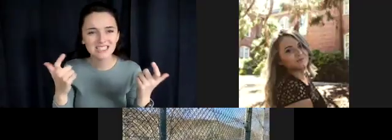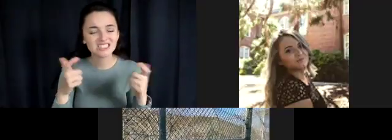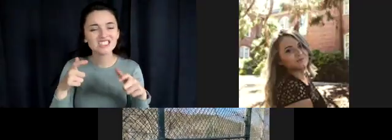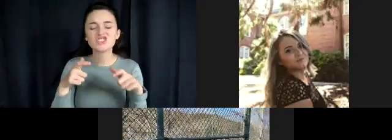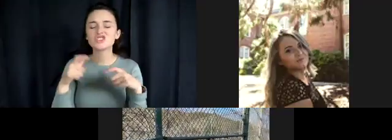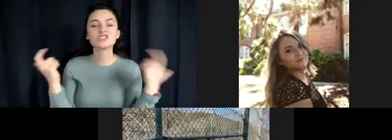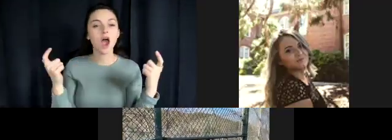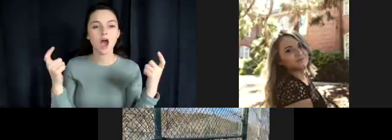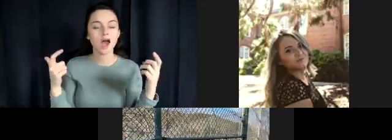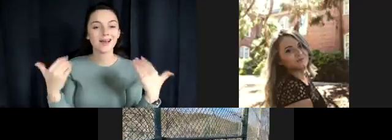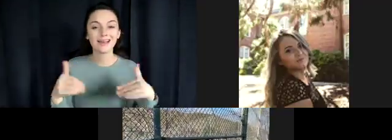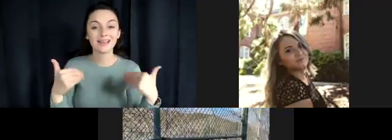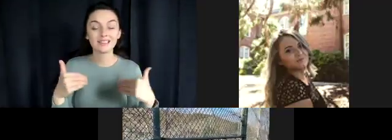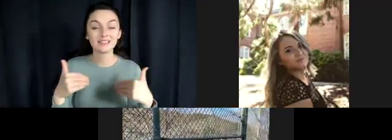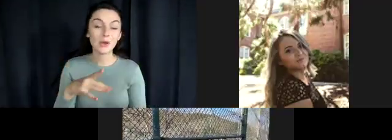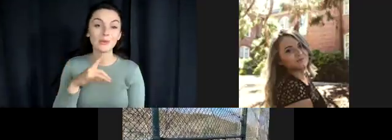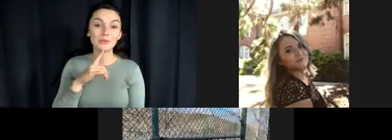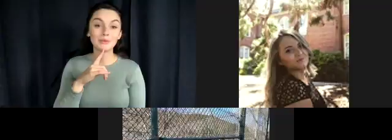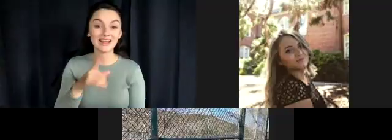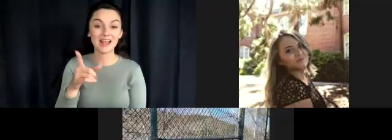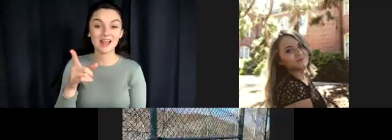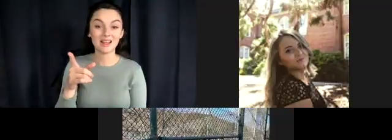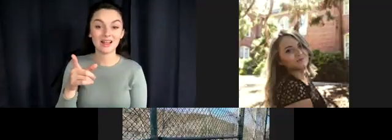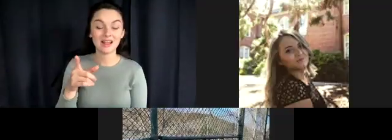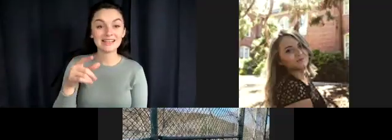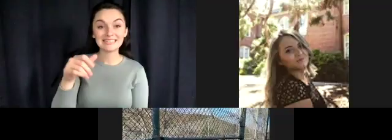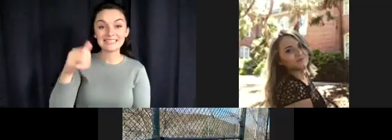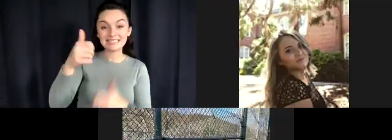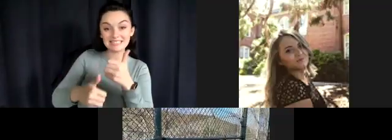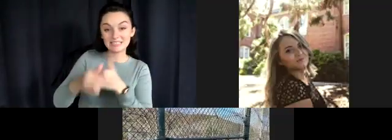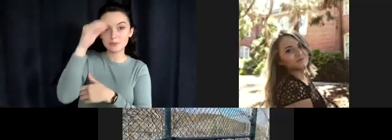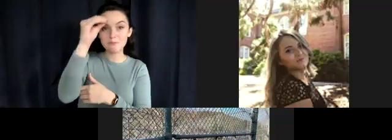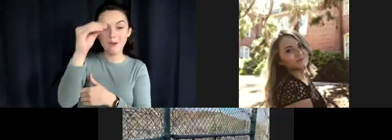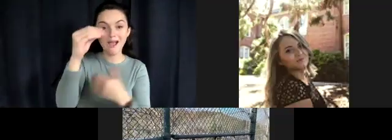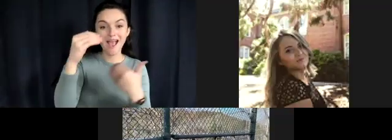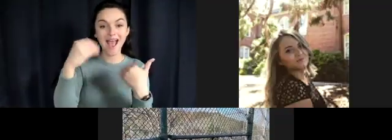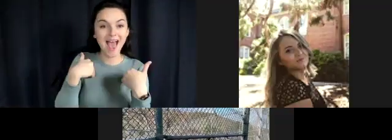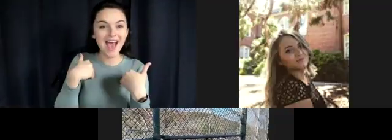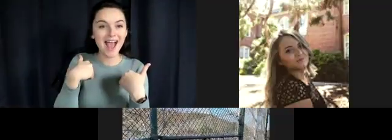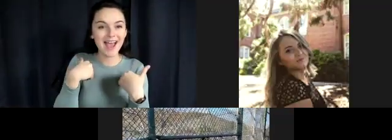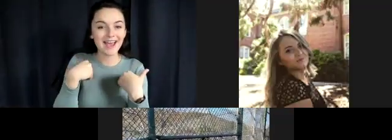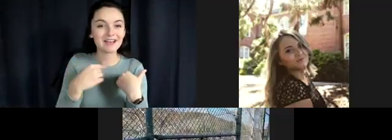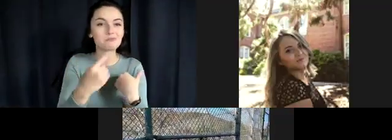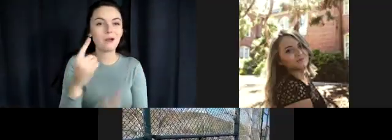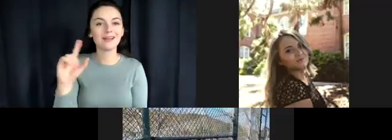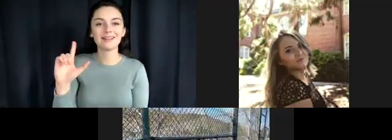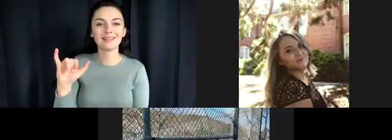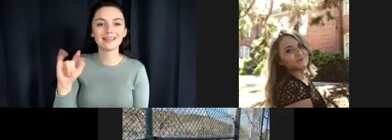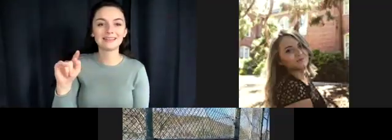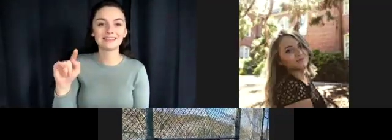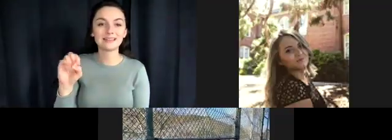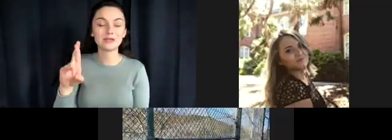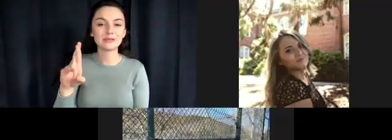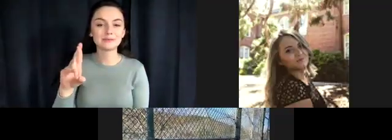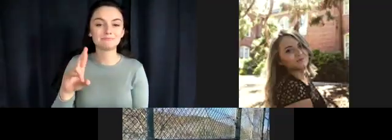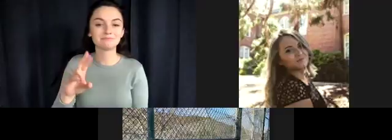actually, so they've each had a litter, and each boy had one boy, the rest were girls. So both of their